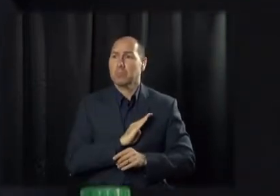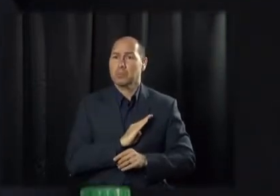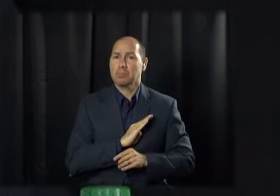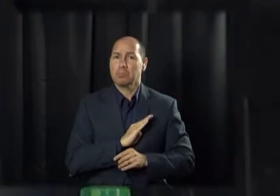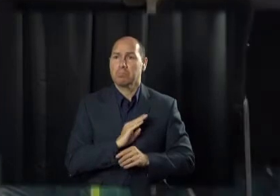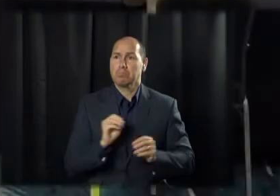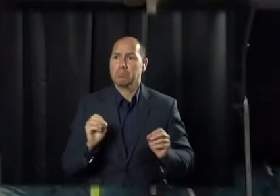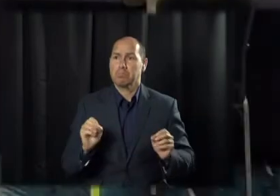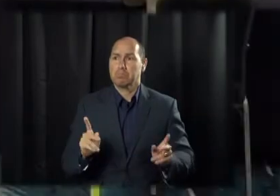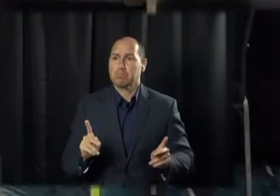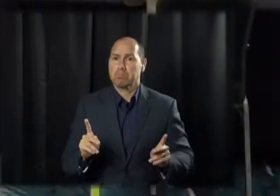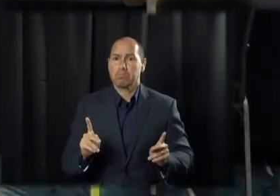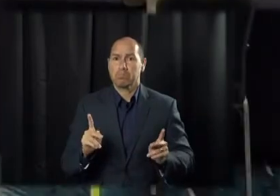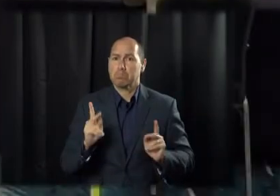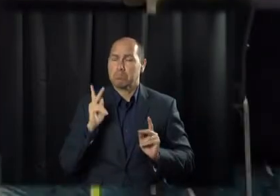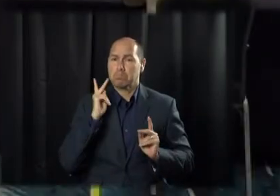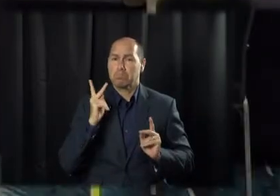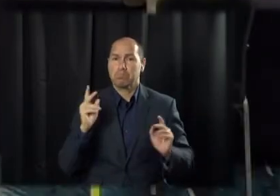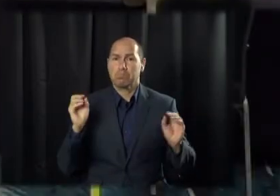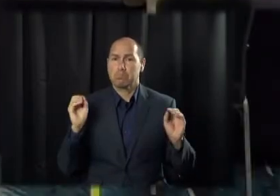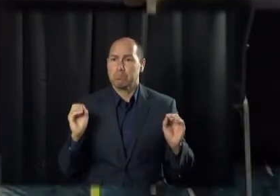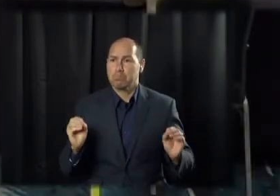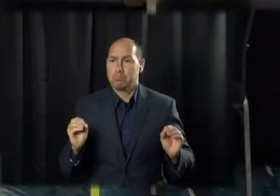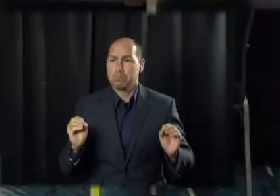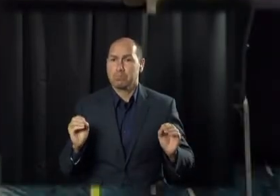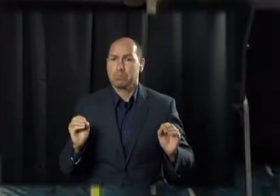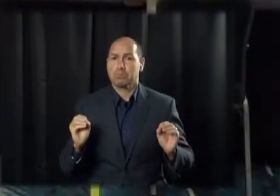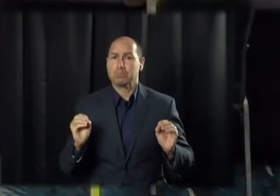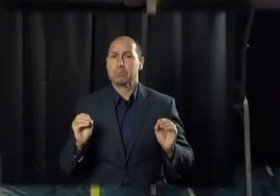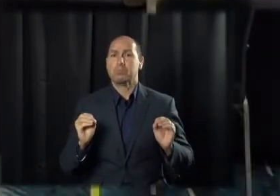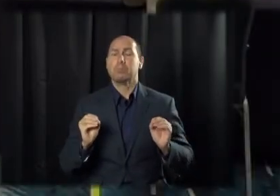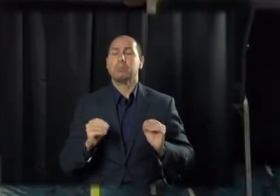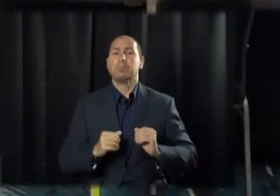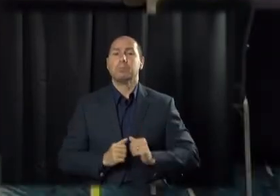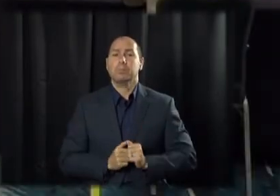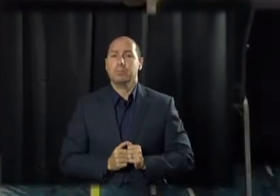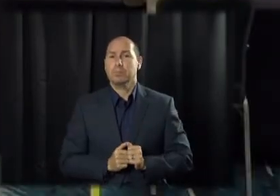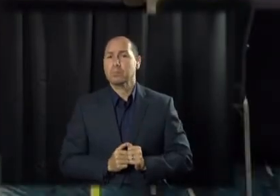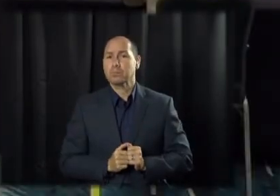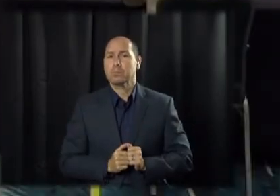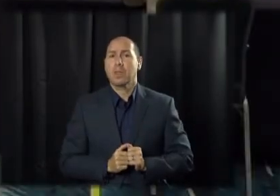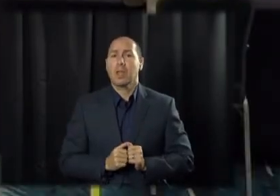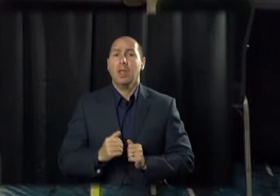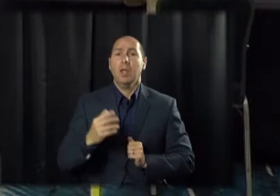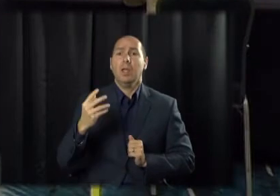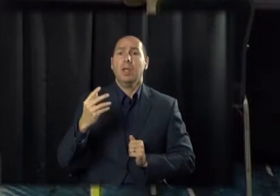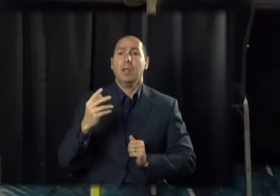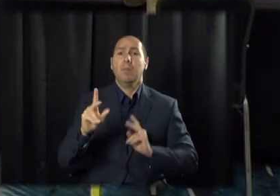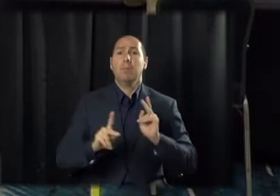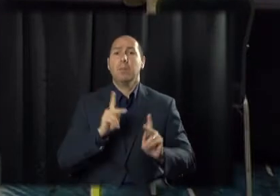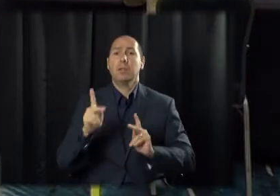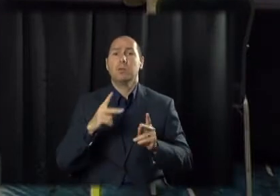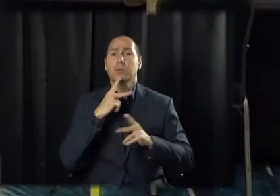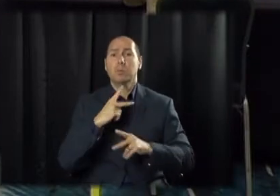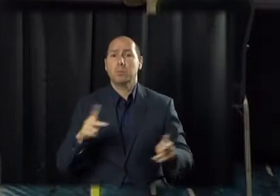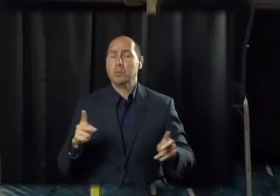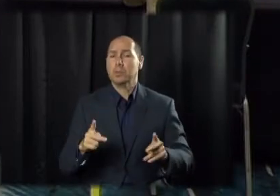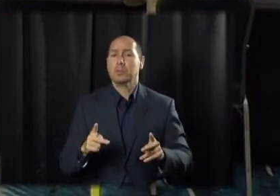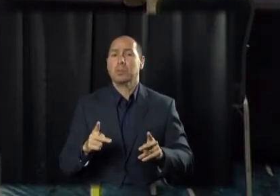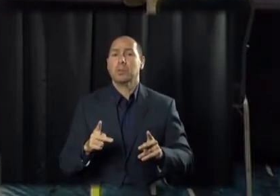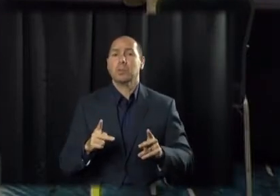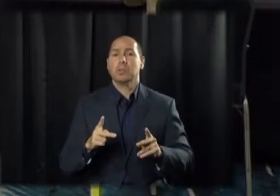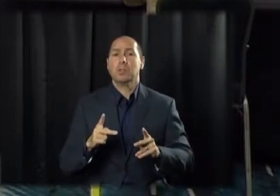Okay, I don't see any more. If there are any public questions or comments, please make your way to